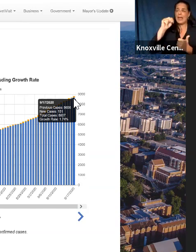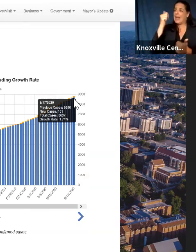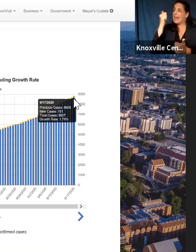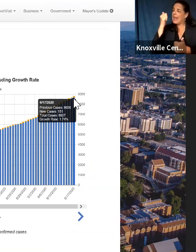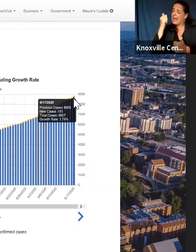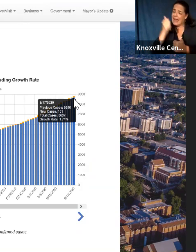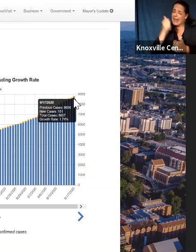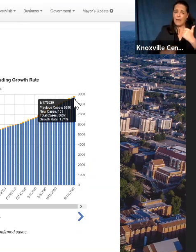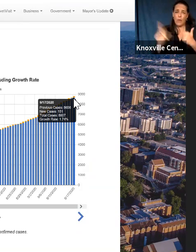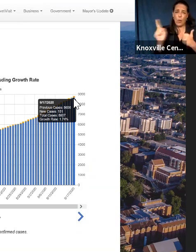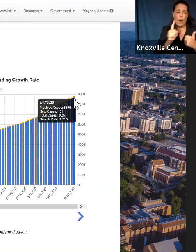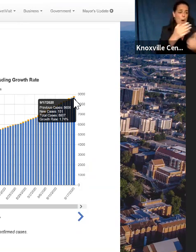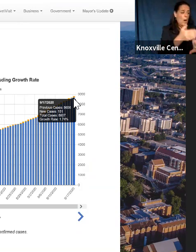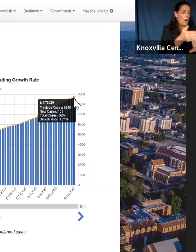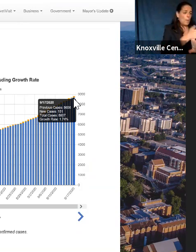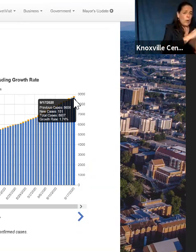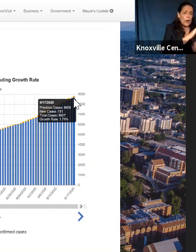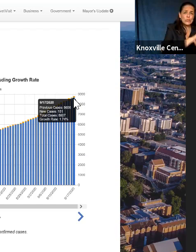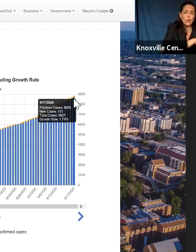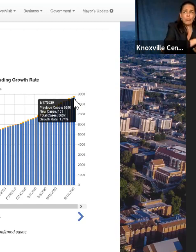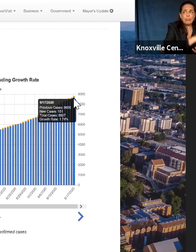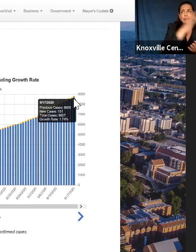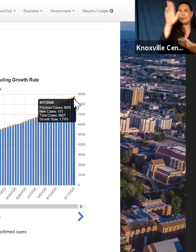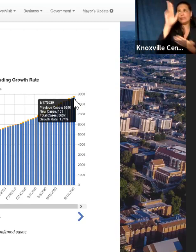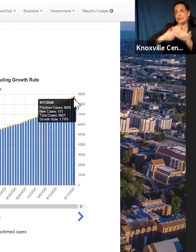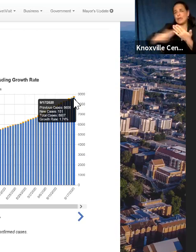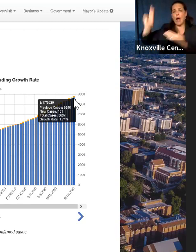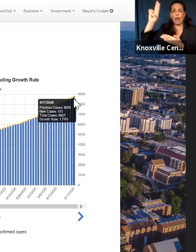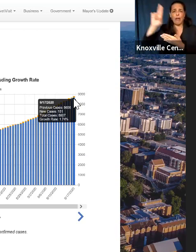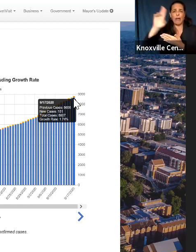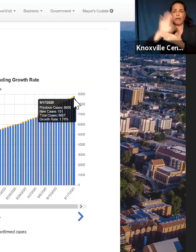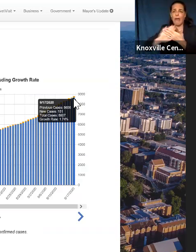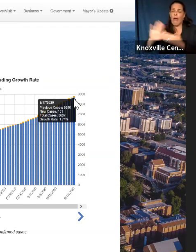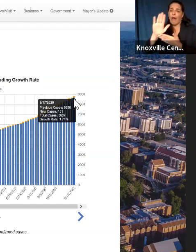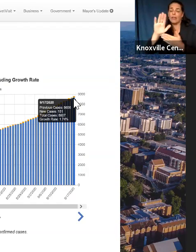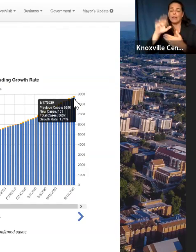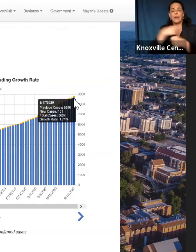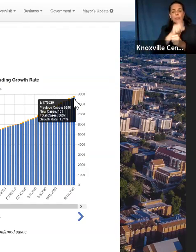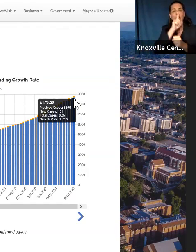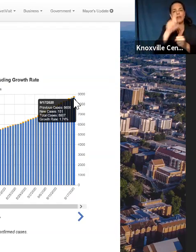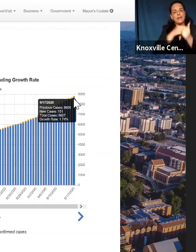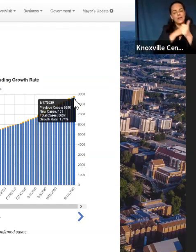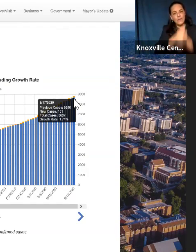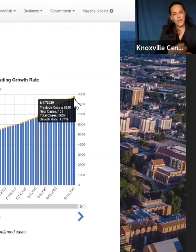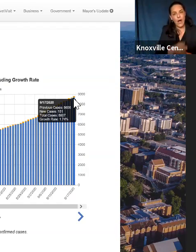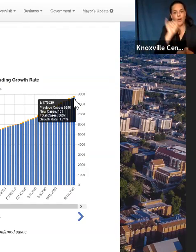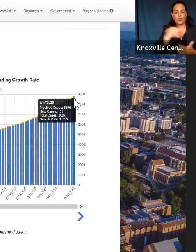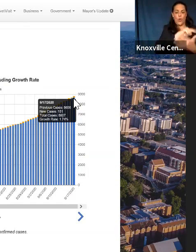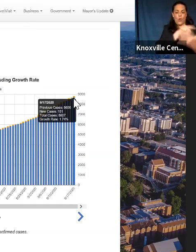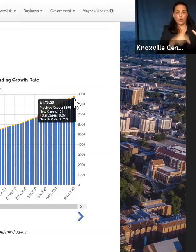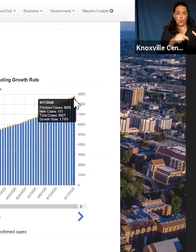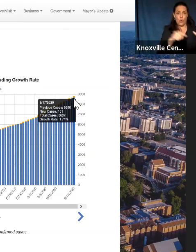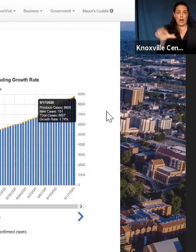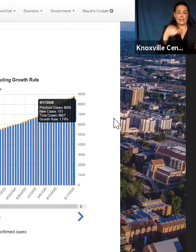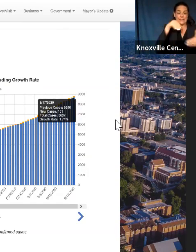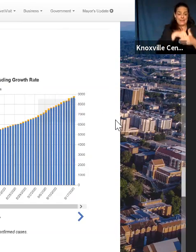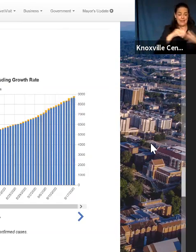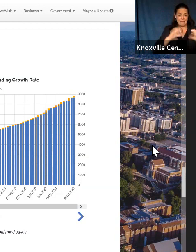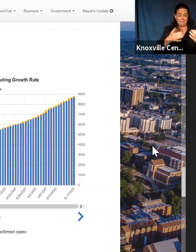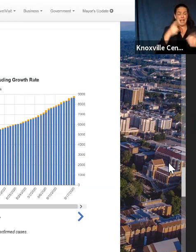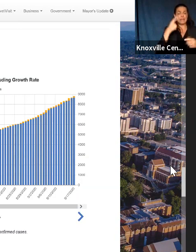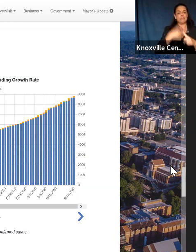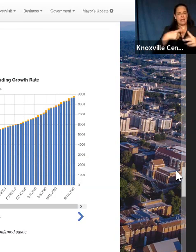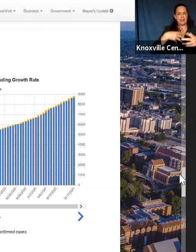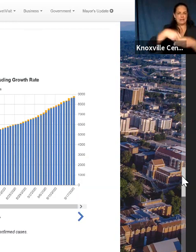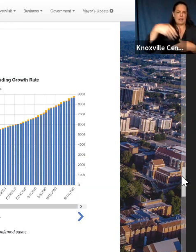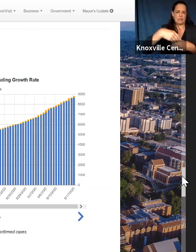and universities, need to make sure they are following these core actions not only inside the classroom, but outside the classroom as well.